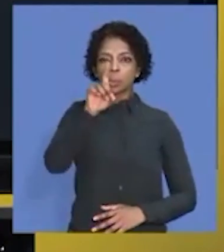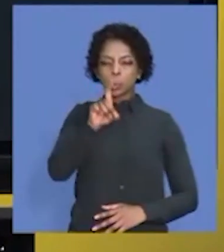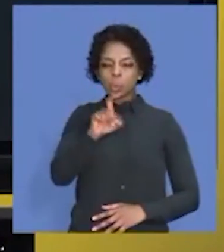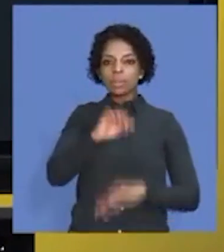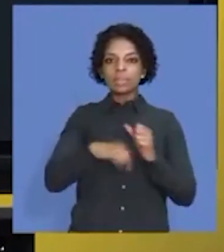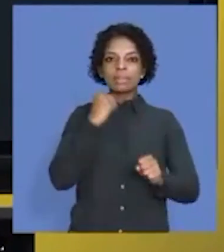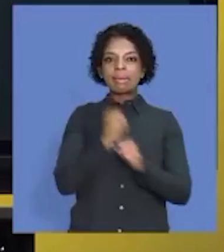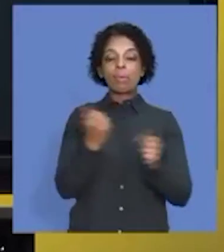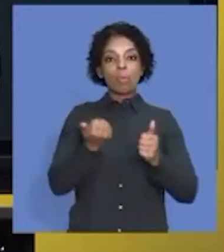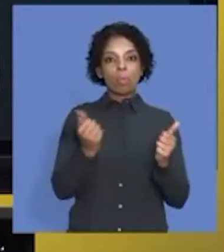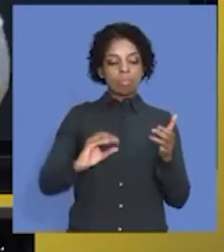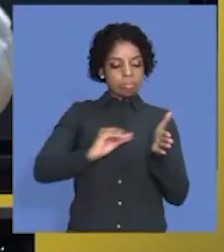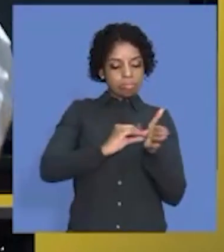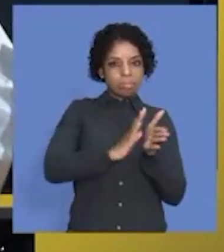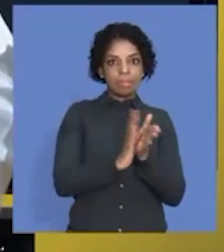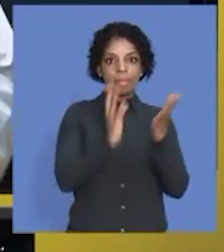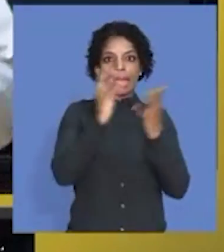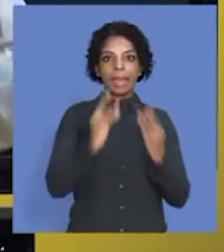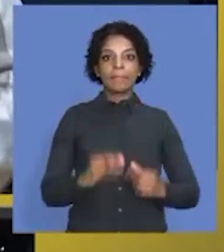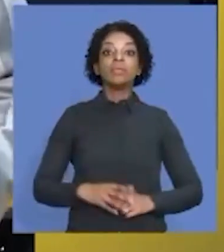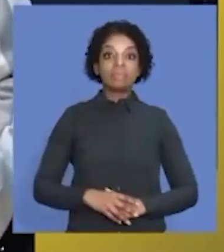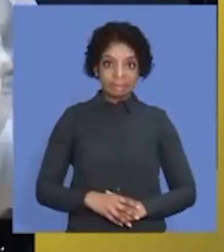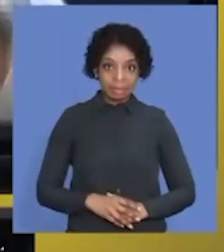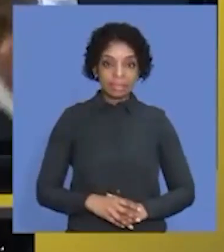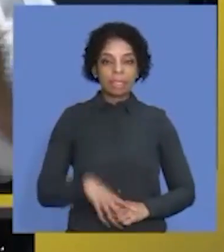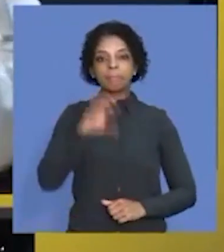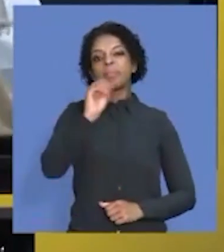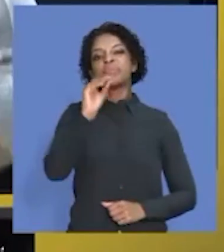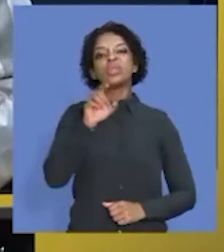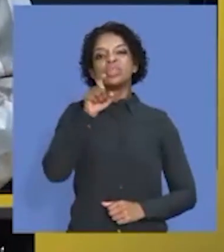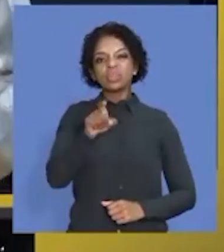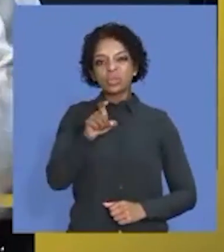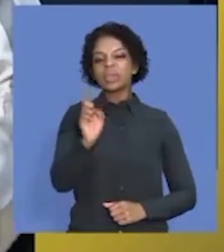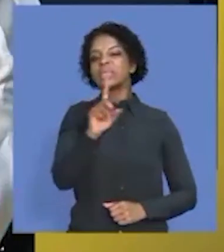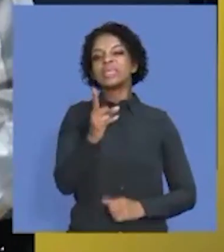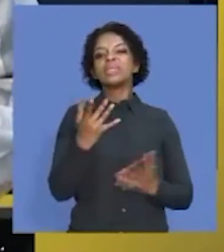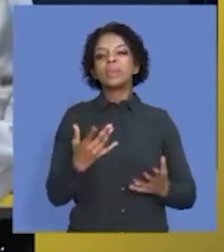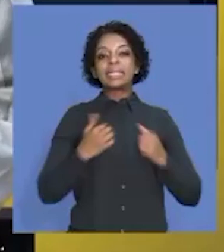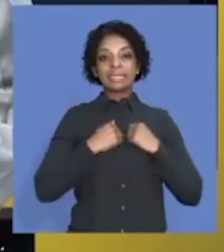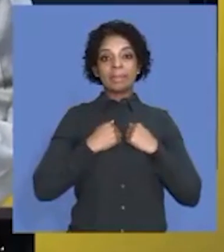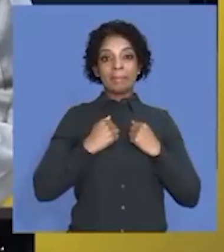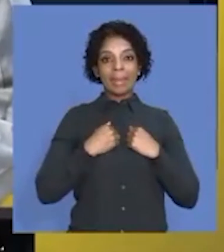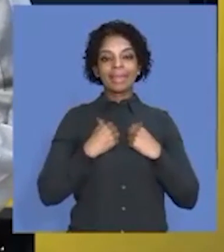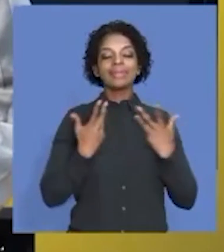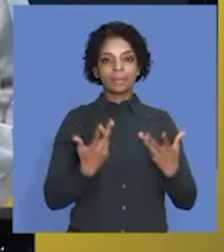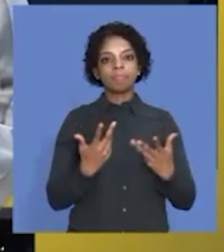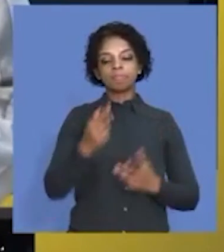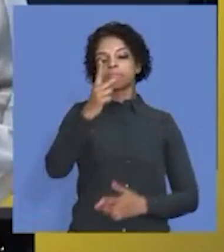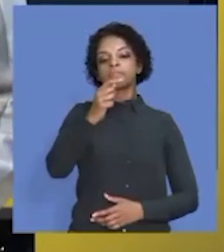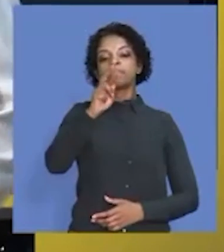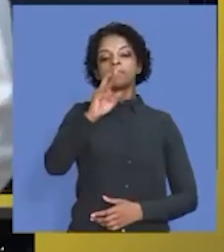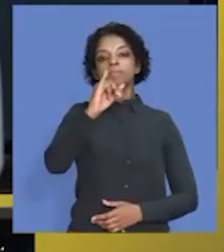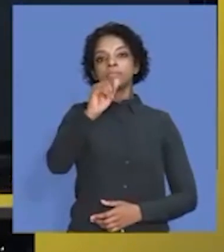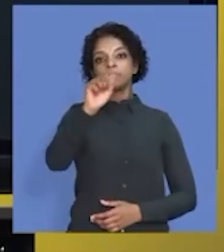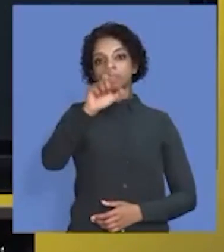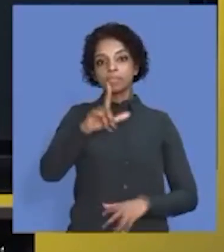bad debts, and that entry has been processed already. So therefore, it's appearing in my trial balance. Got that?